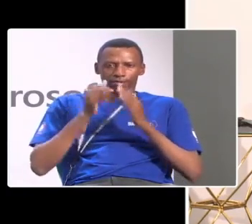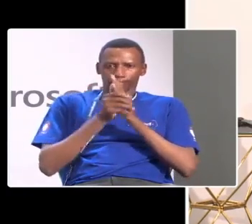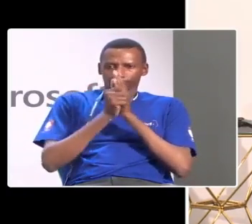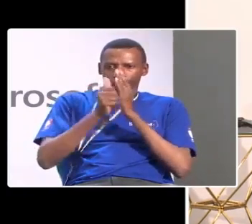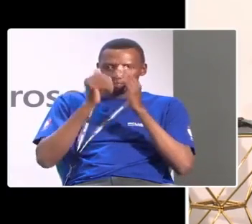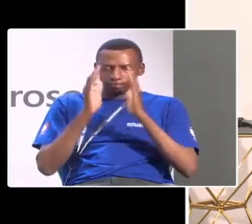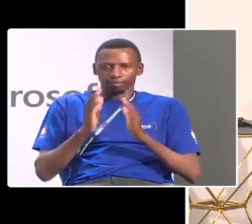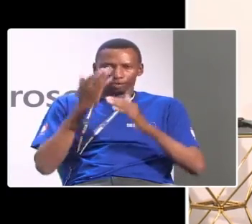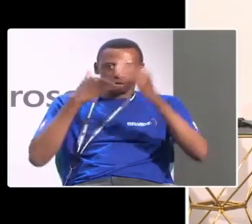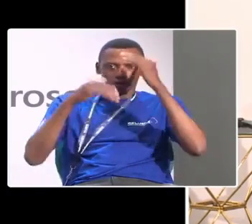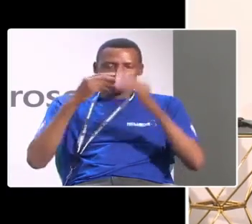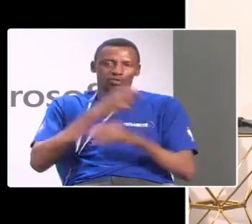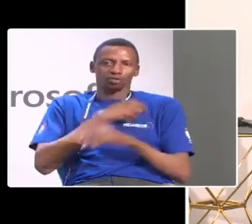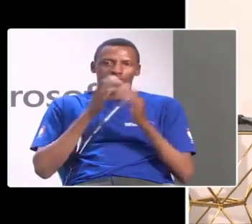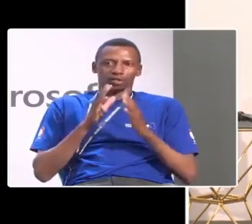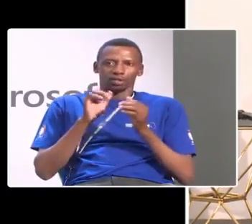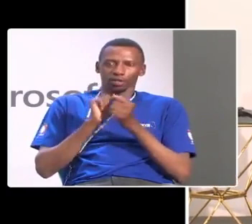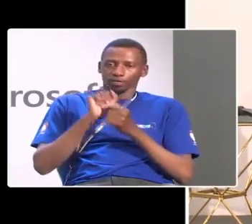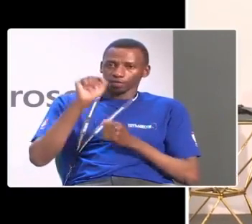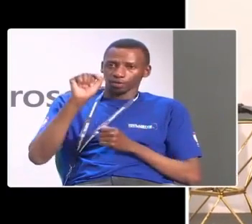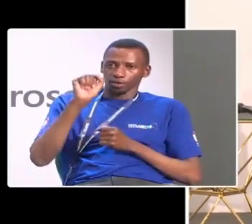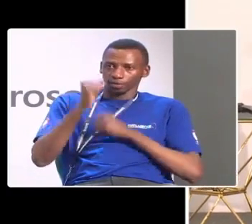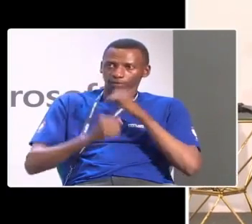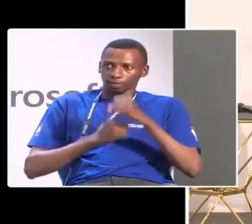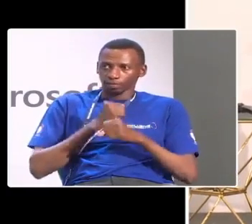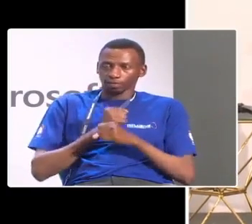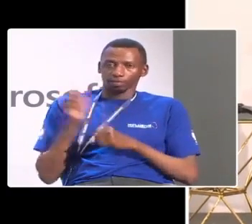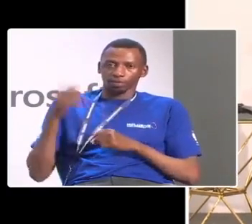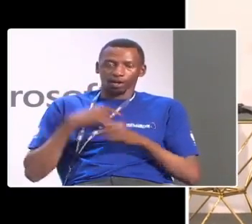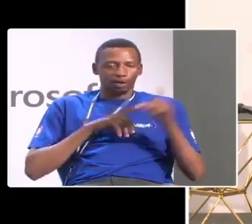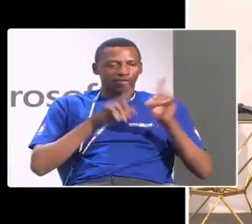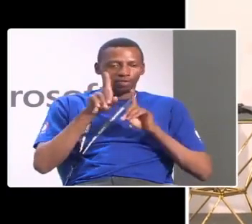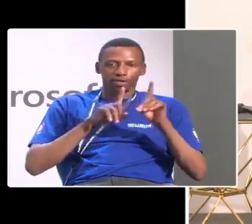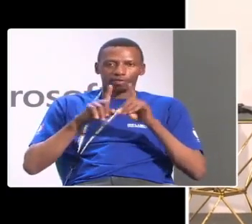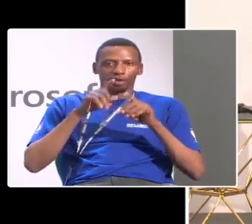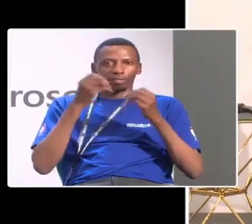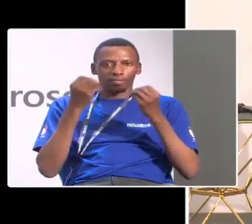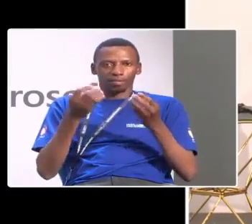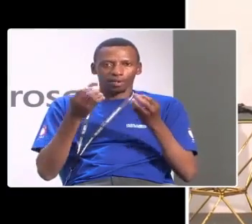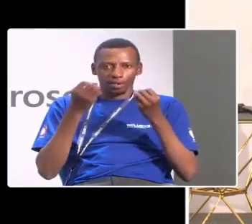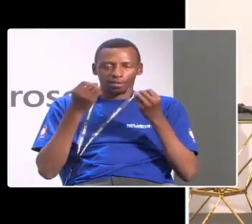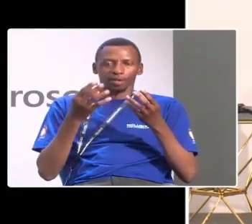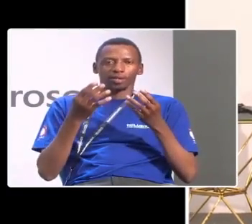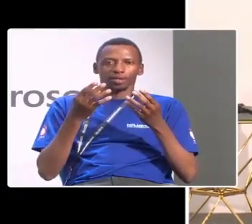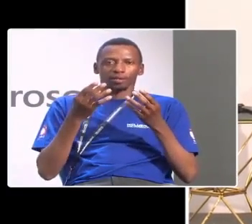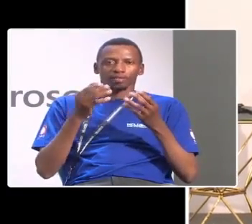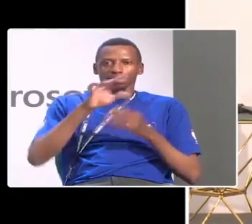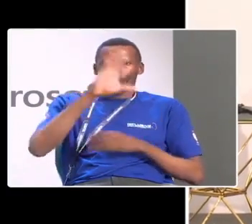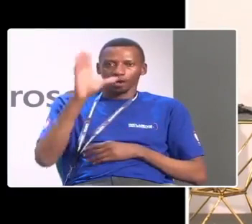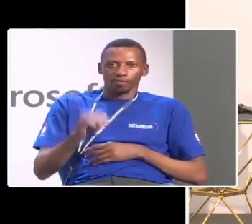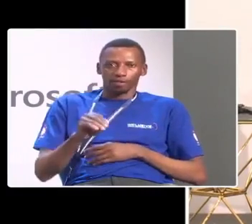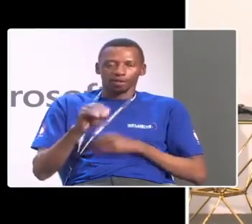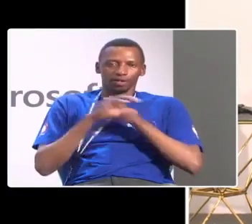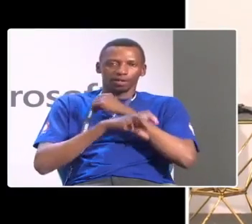15 years. I'm from South Africa, and I've traveled to numerous African countries, mainly in sub-Saharan Africa, to